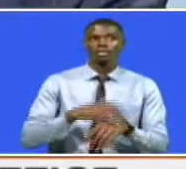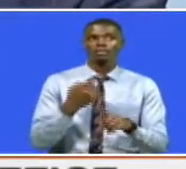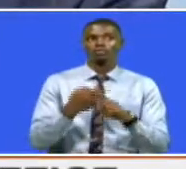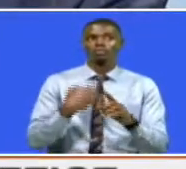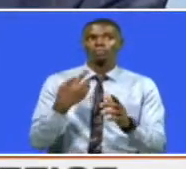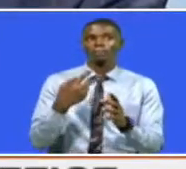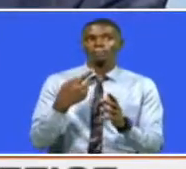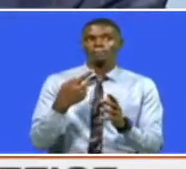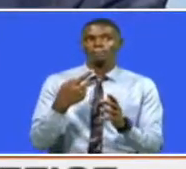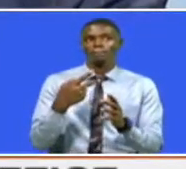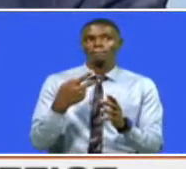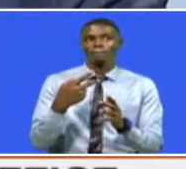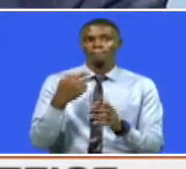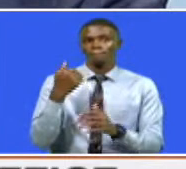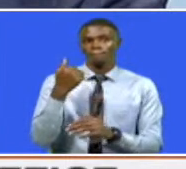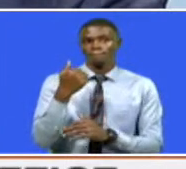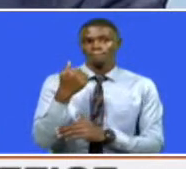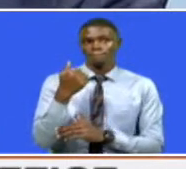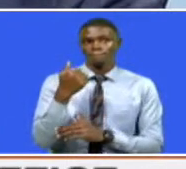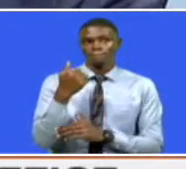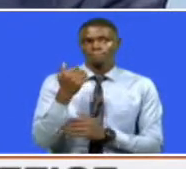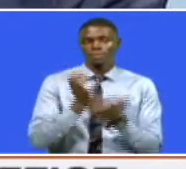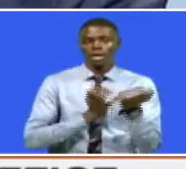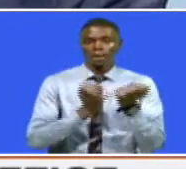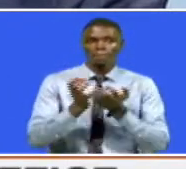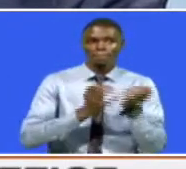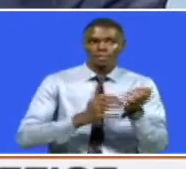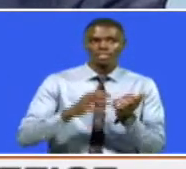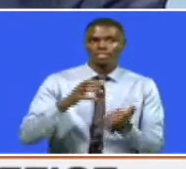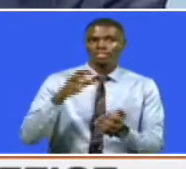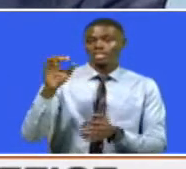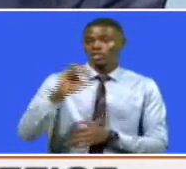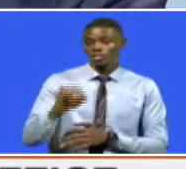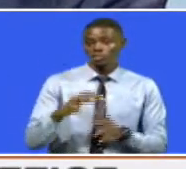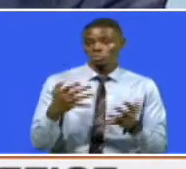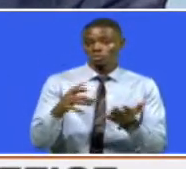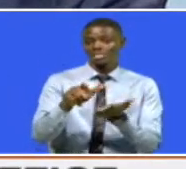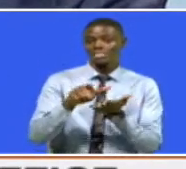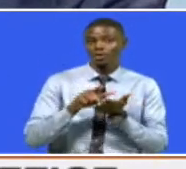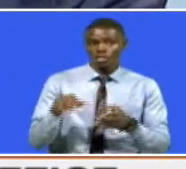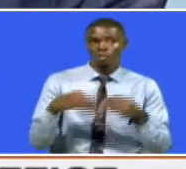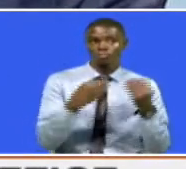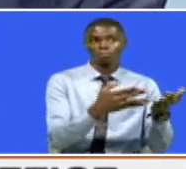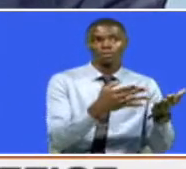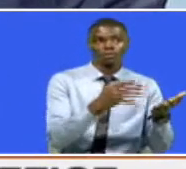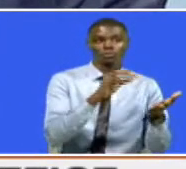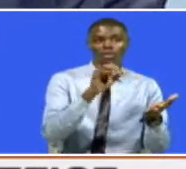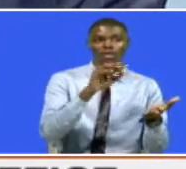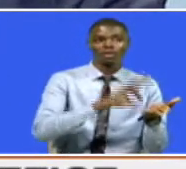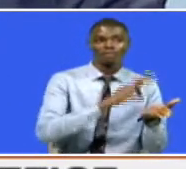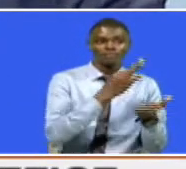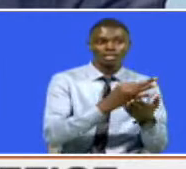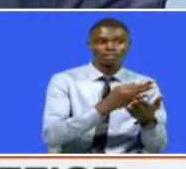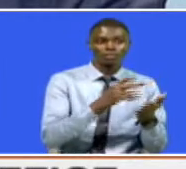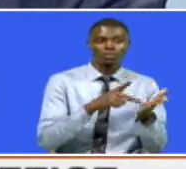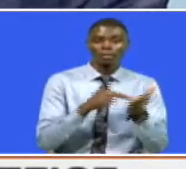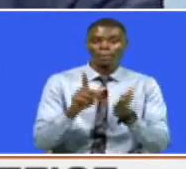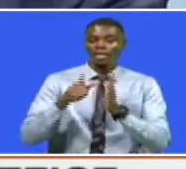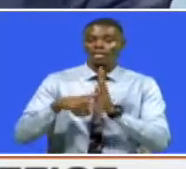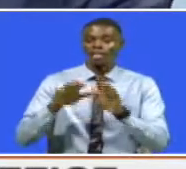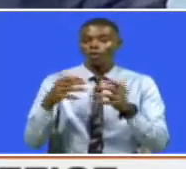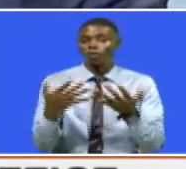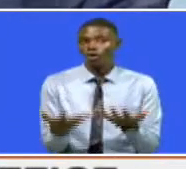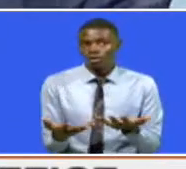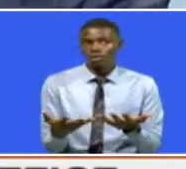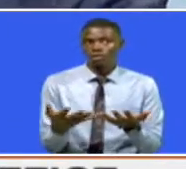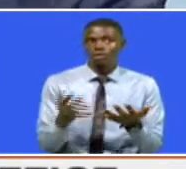sector. At commercial rates? Is it a loan that has been lent to the fund to be repaid? Yes,